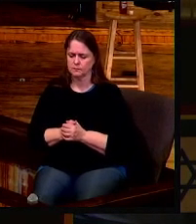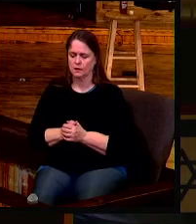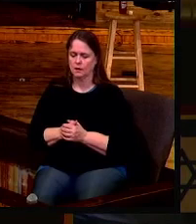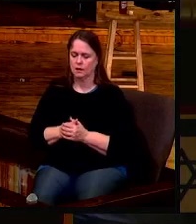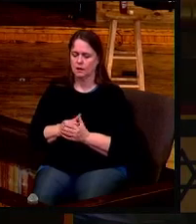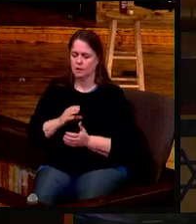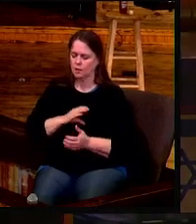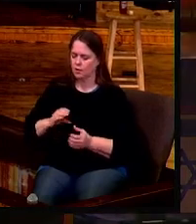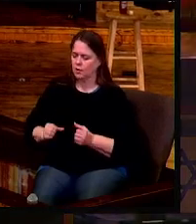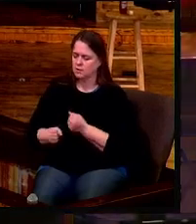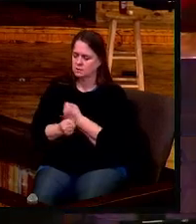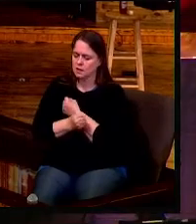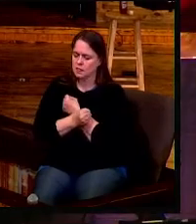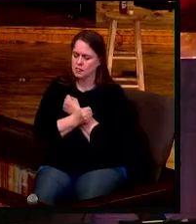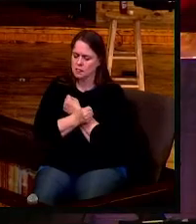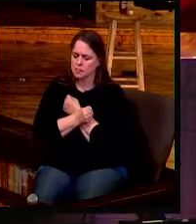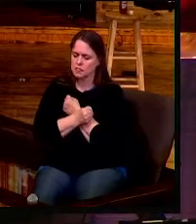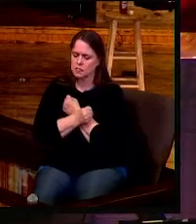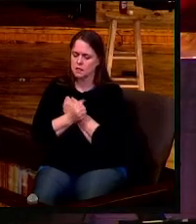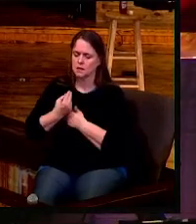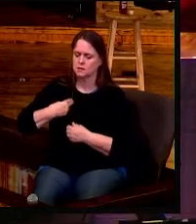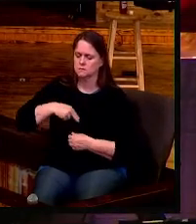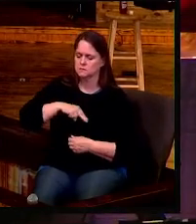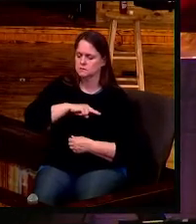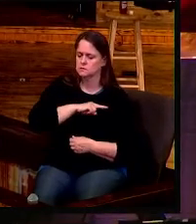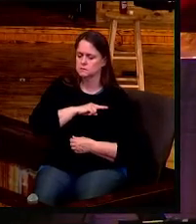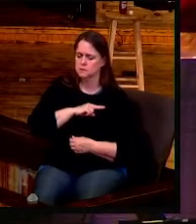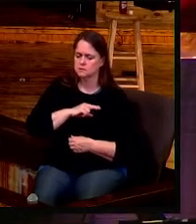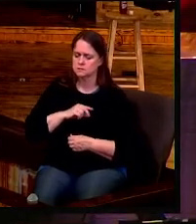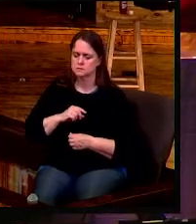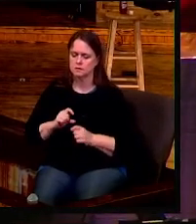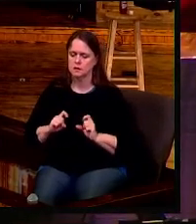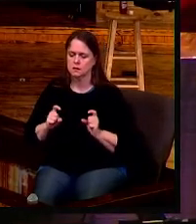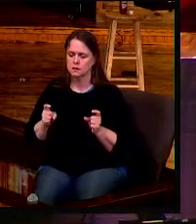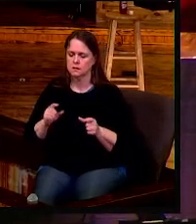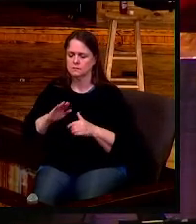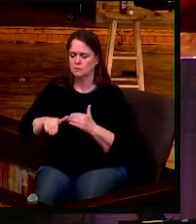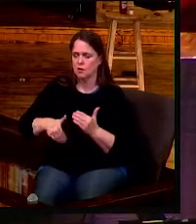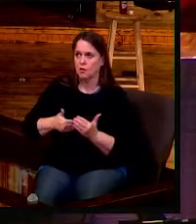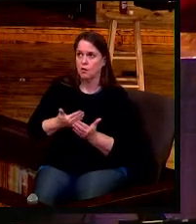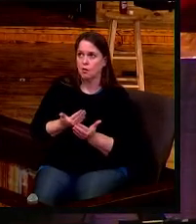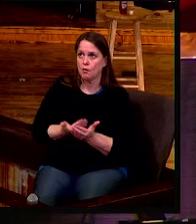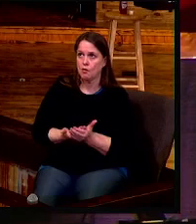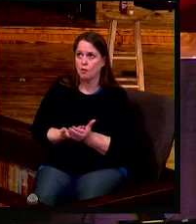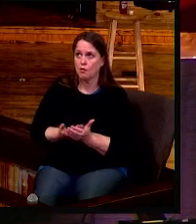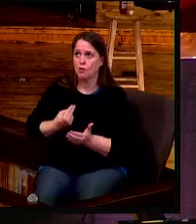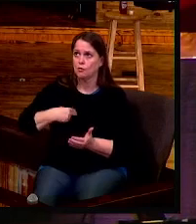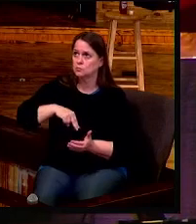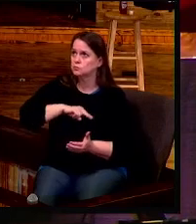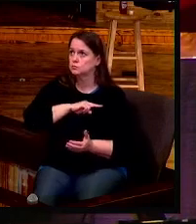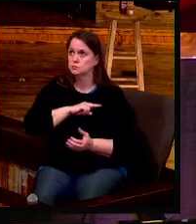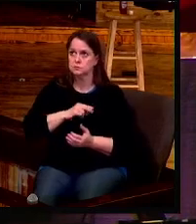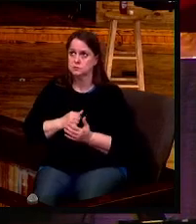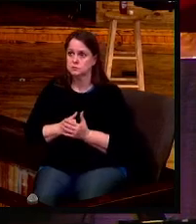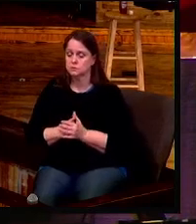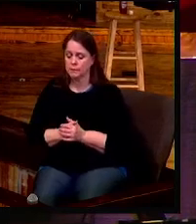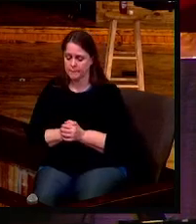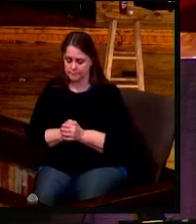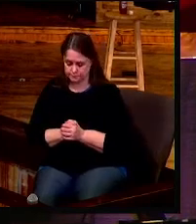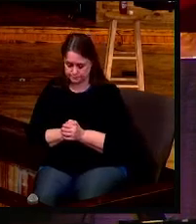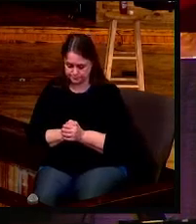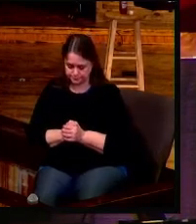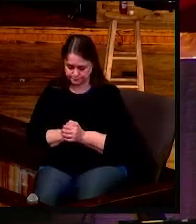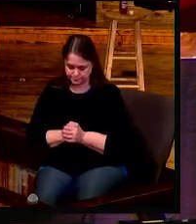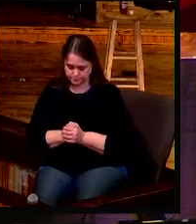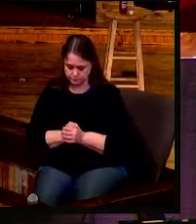to get something from us, but to give everything of himself to us. Love like that. Don't allow love to turn